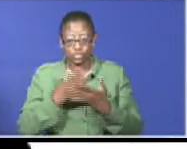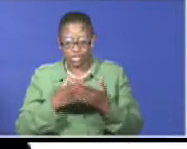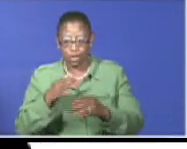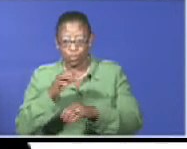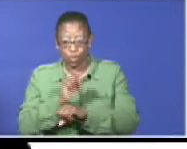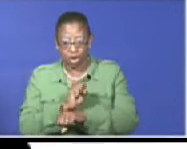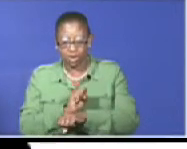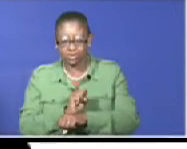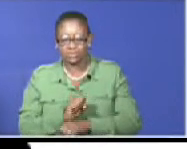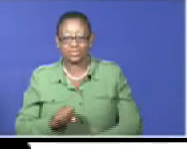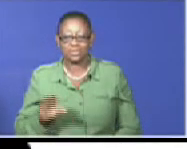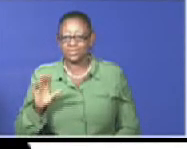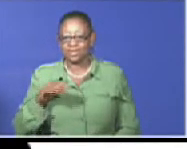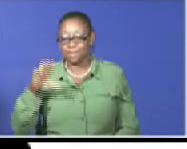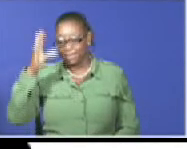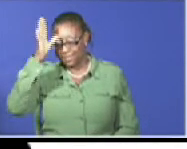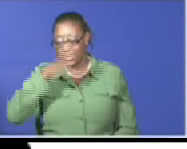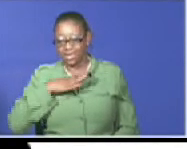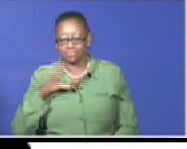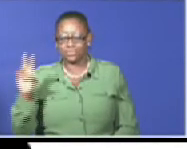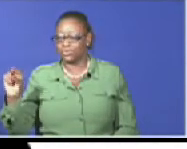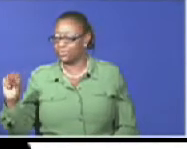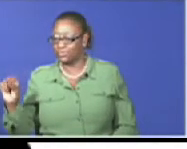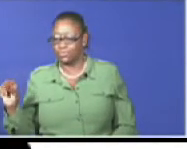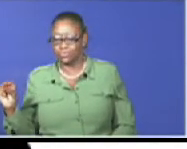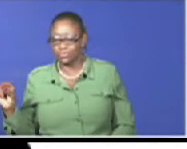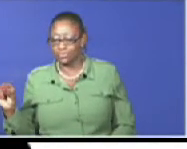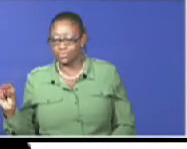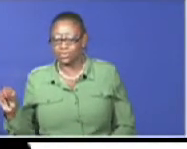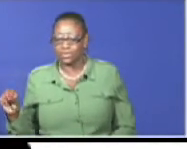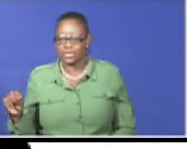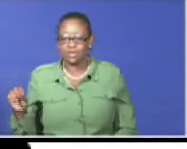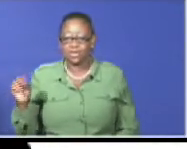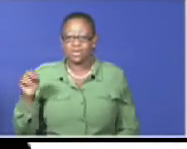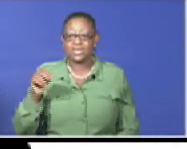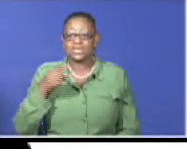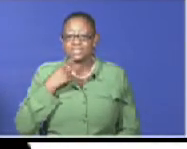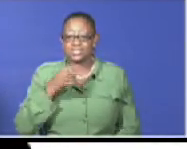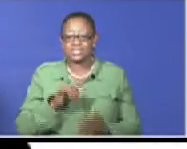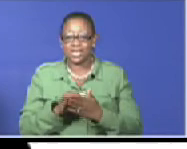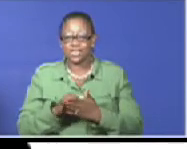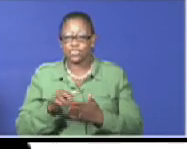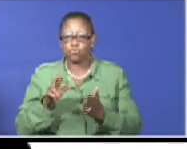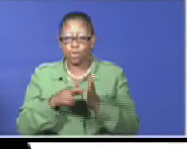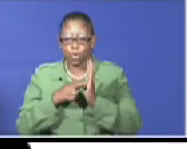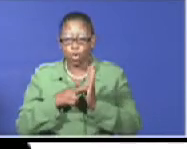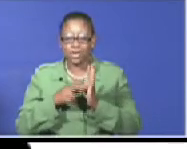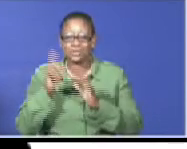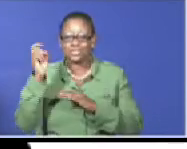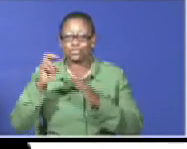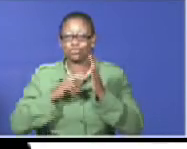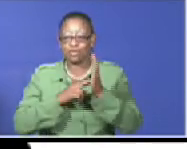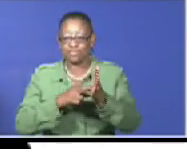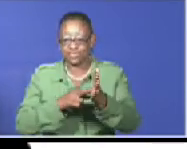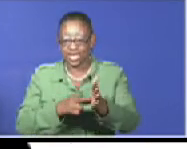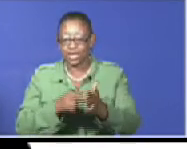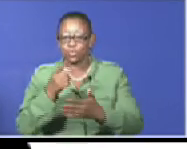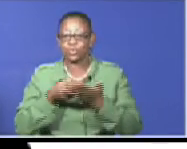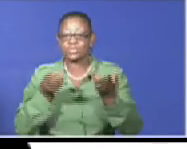No. Their challenge is that a lot of these reports reflect and speak to the term that they were in